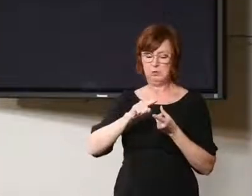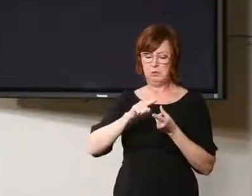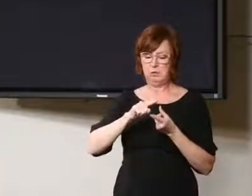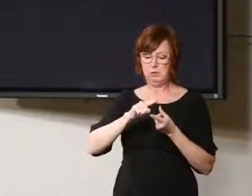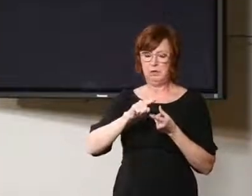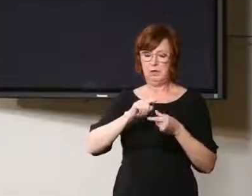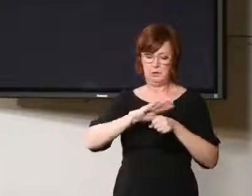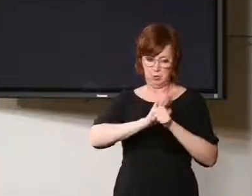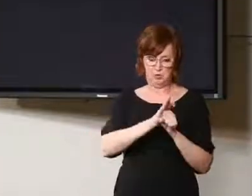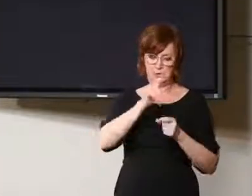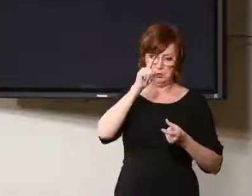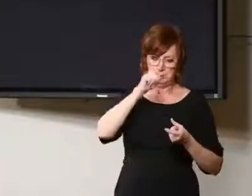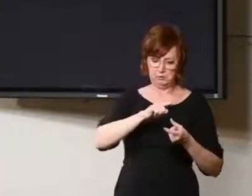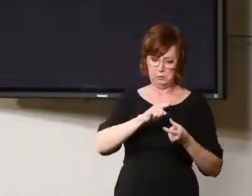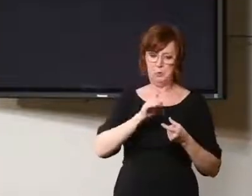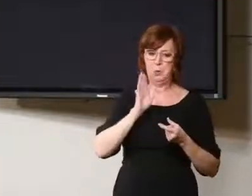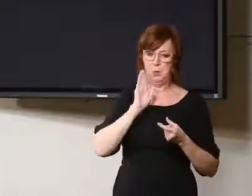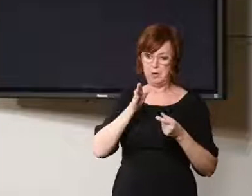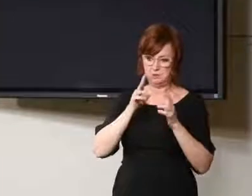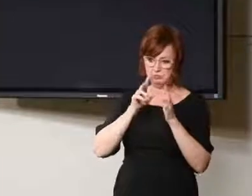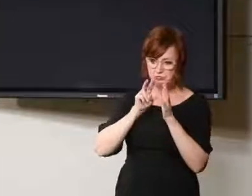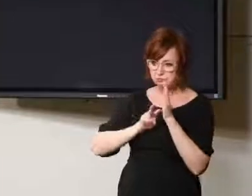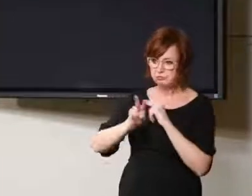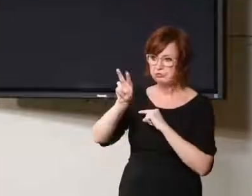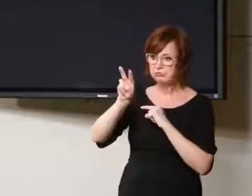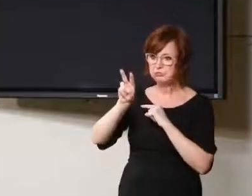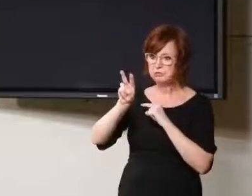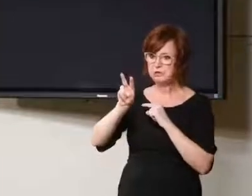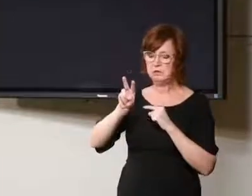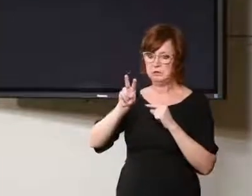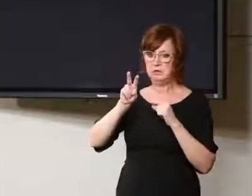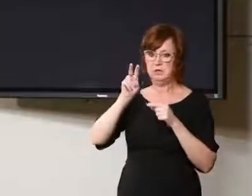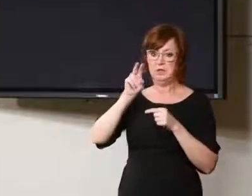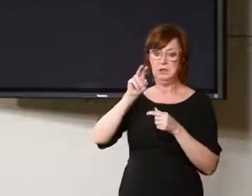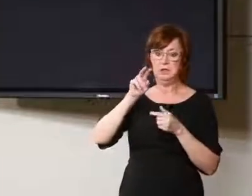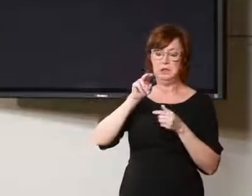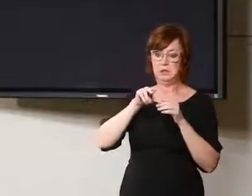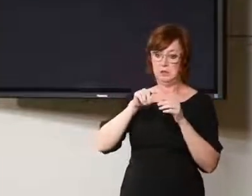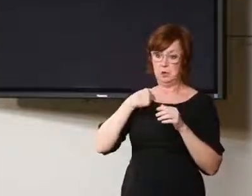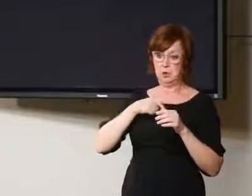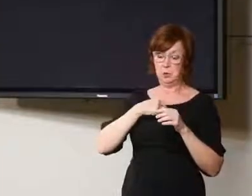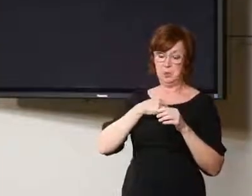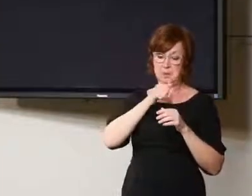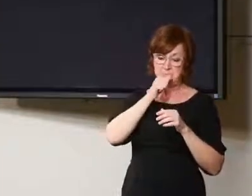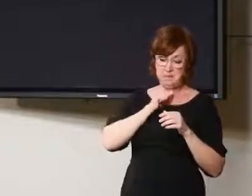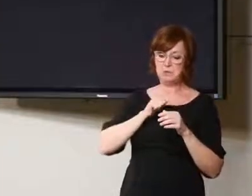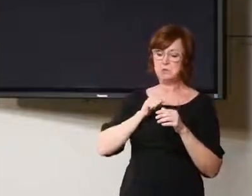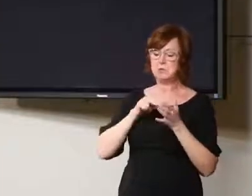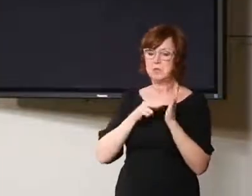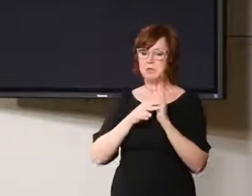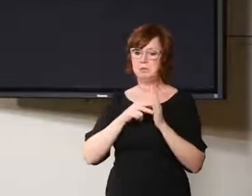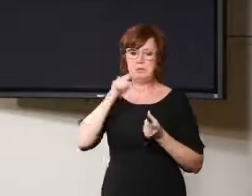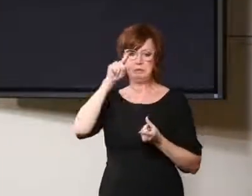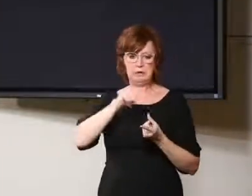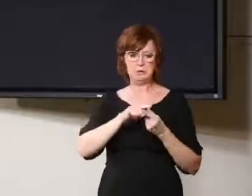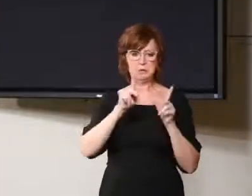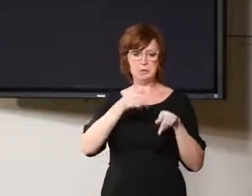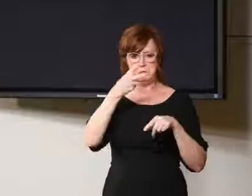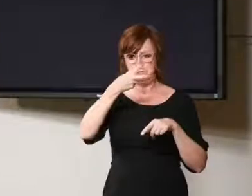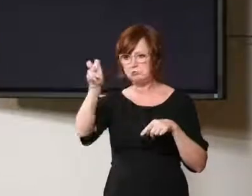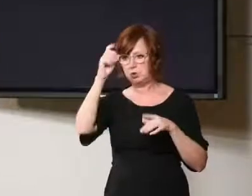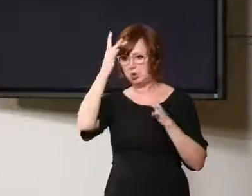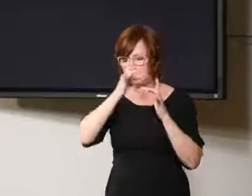hospitalizations, and this will mean fewer deaths. We will never know how many lives have been saved